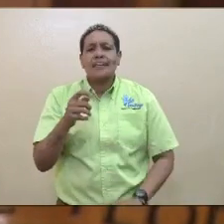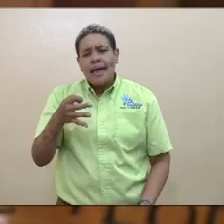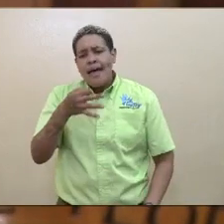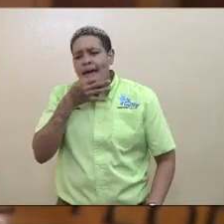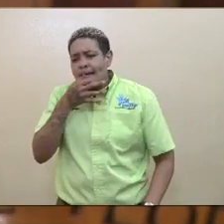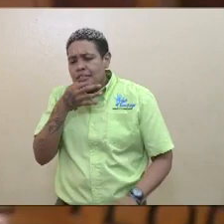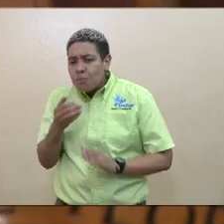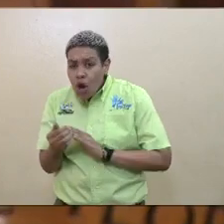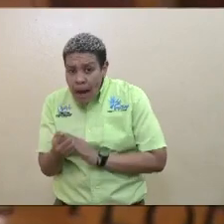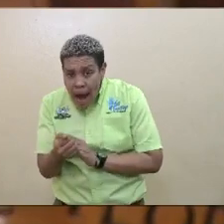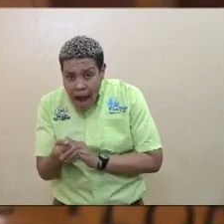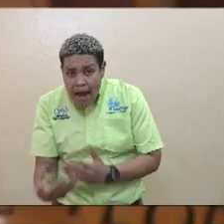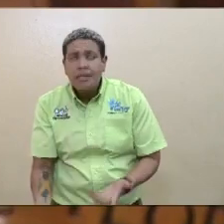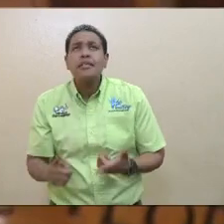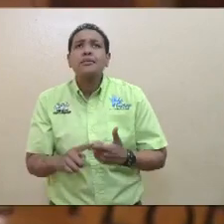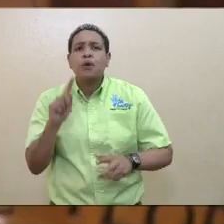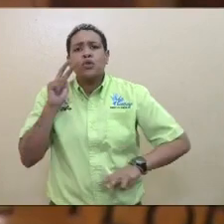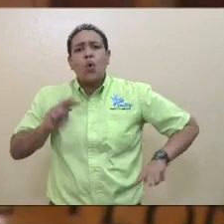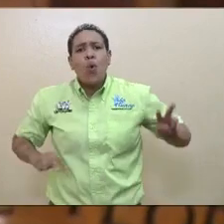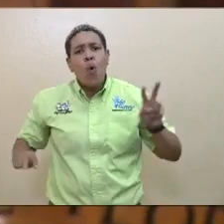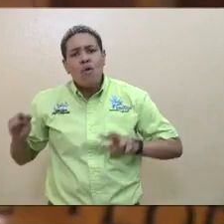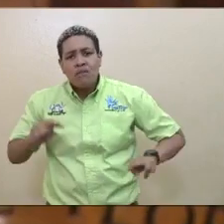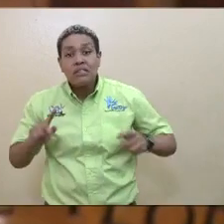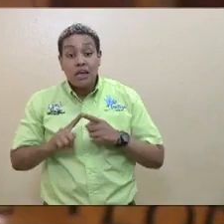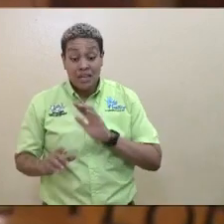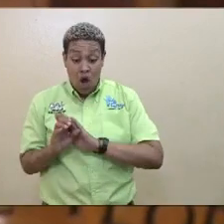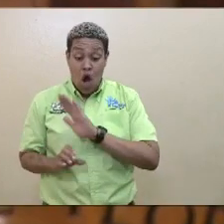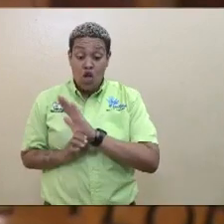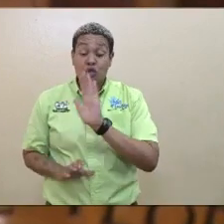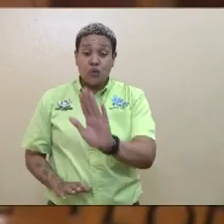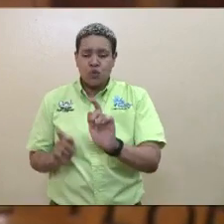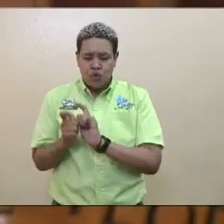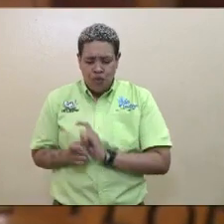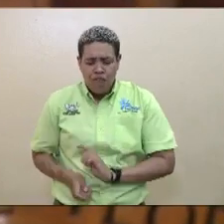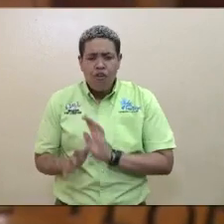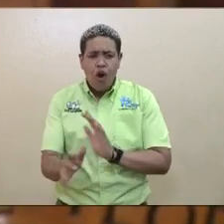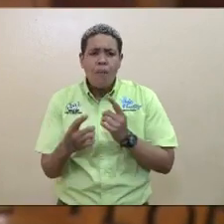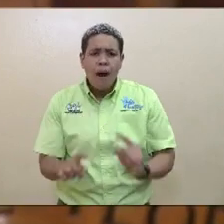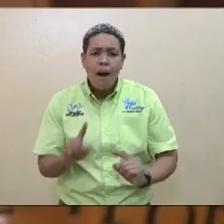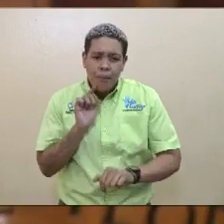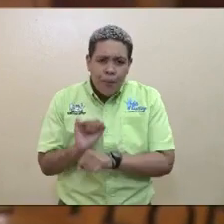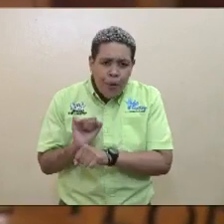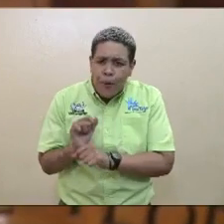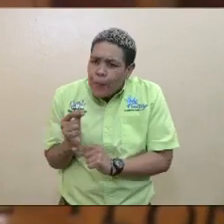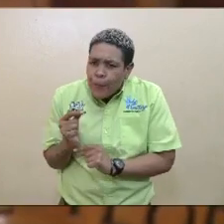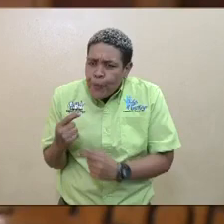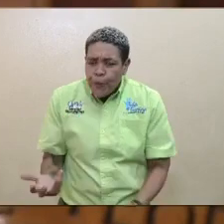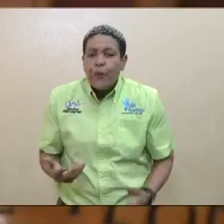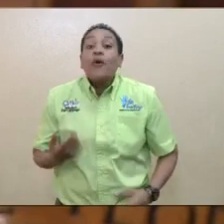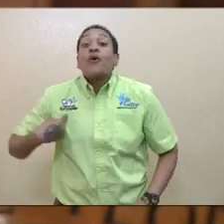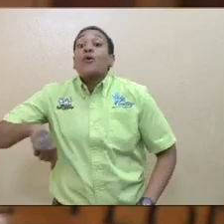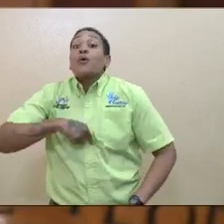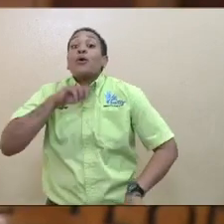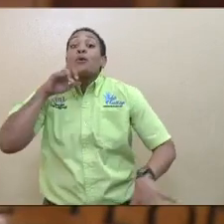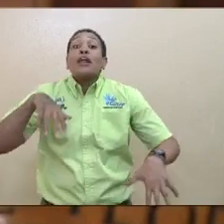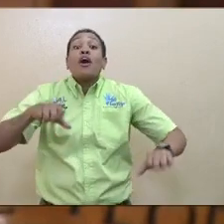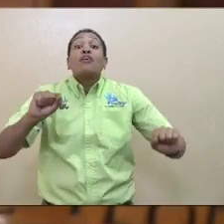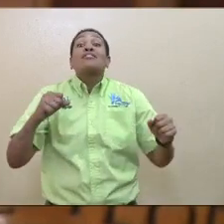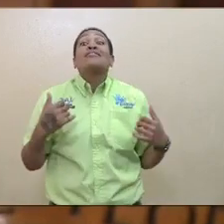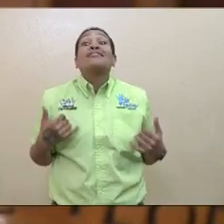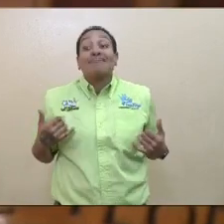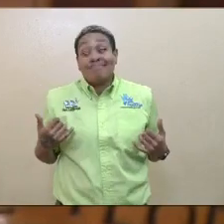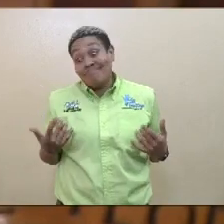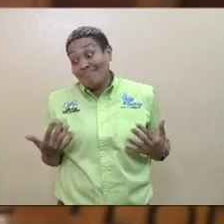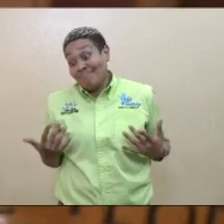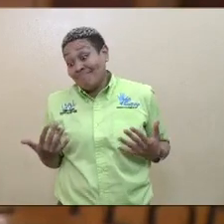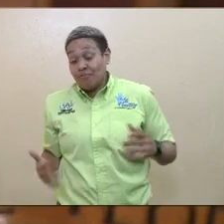expert guidance and oversight in the constitutional reform work being undertaken